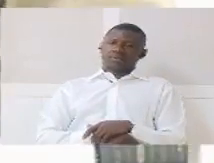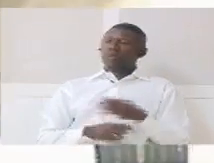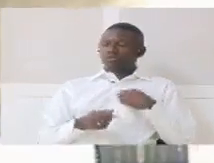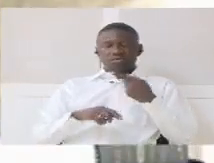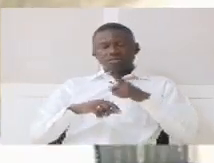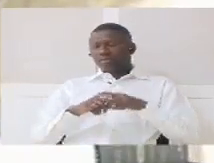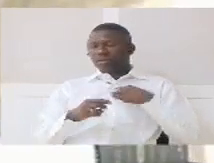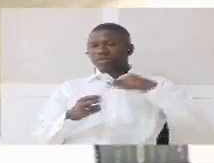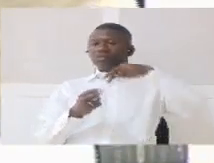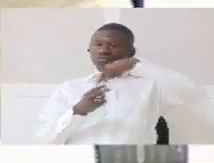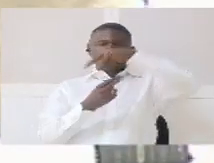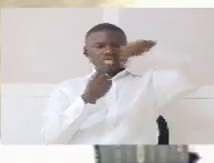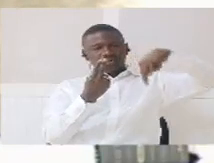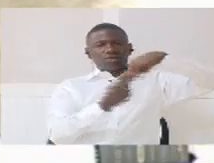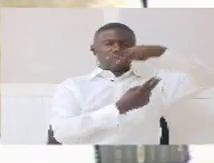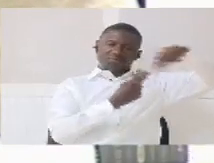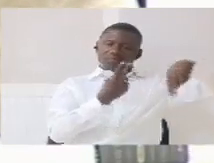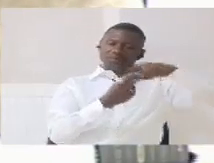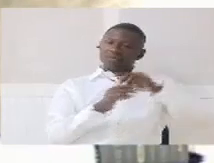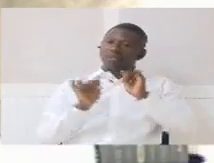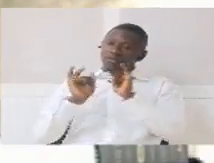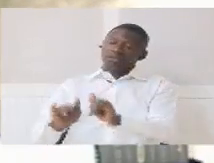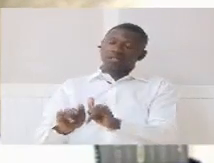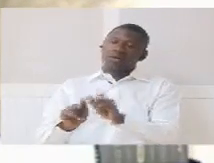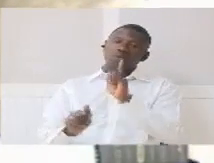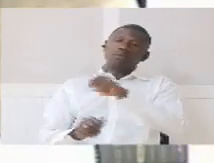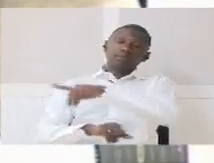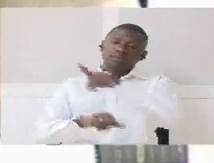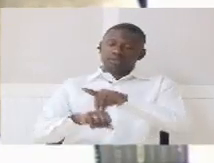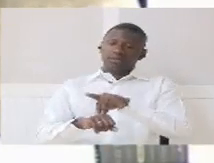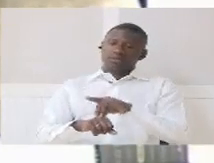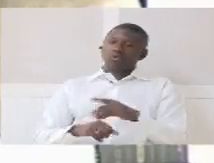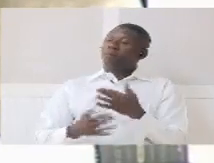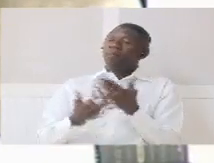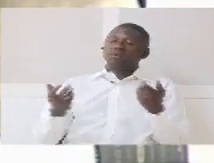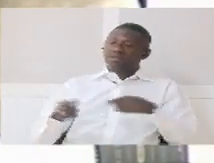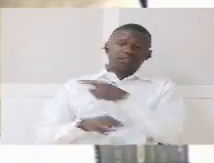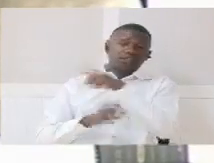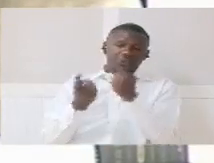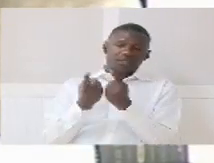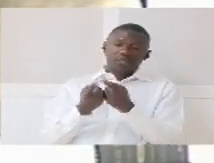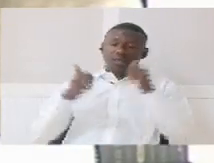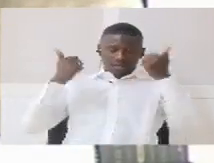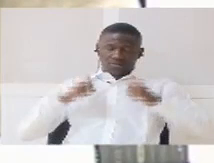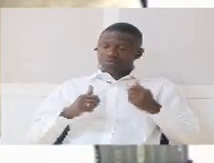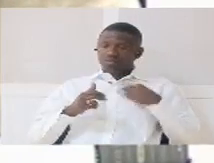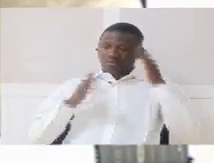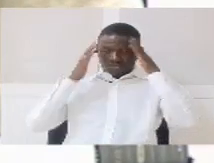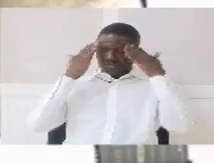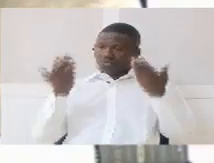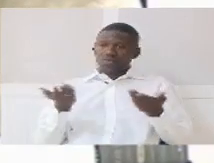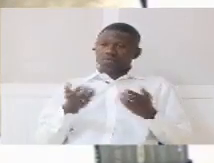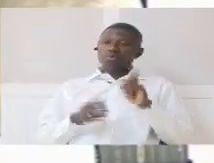an all rounder. I'm not steady in one place. So most of these things it can happen lembeka kalamut. So most of these things happen without my notice. But